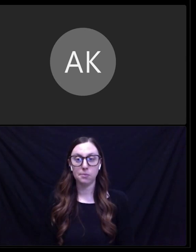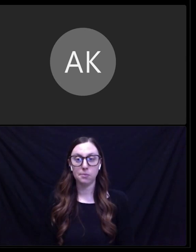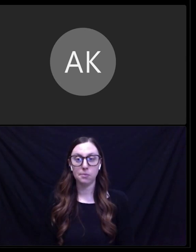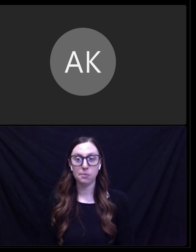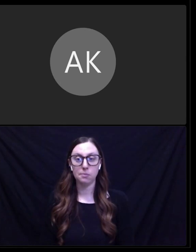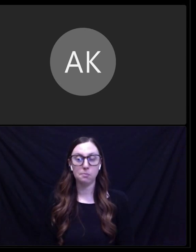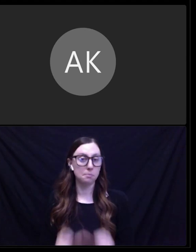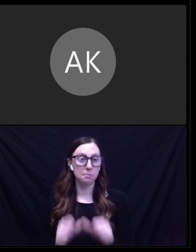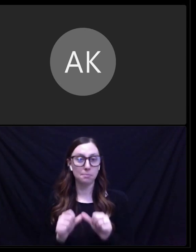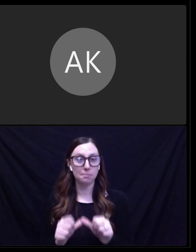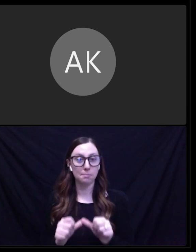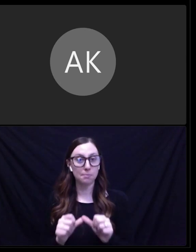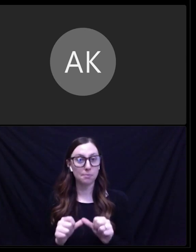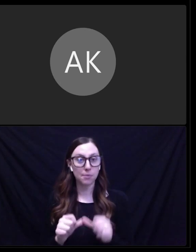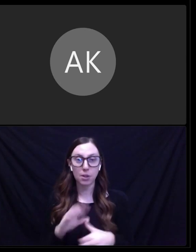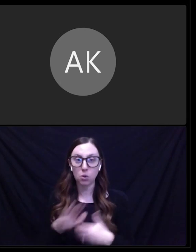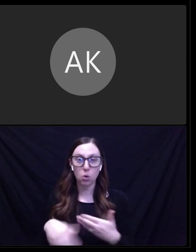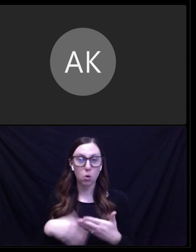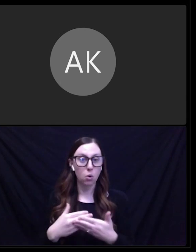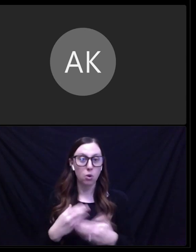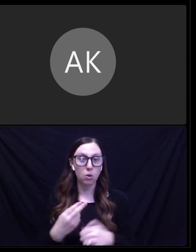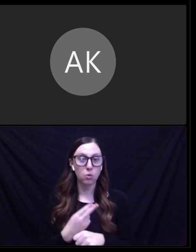continuing just all on the ATI.